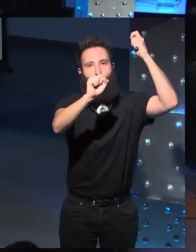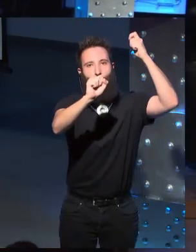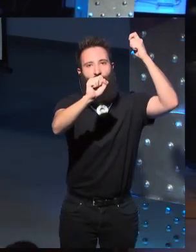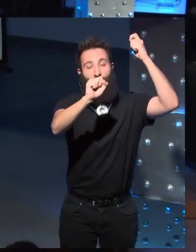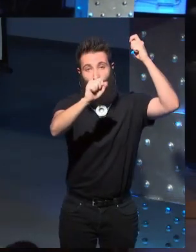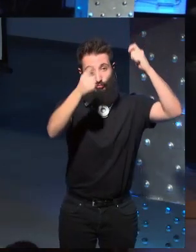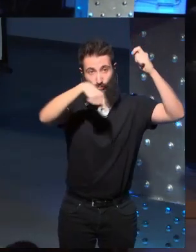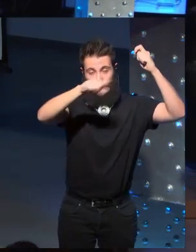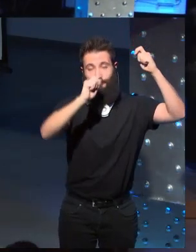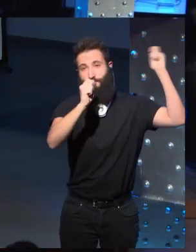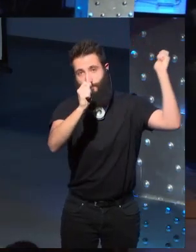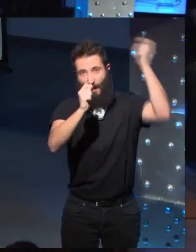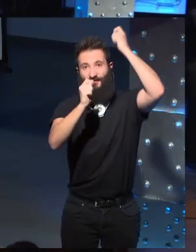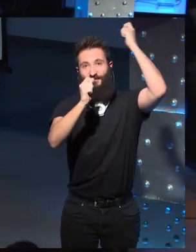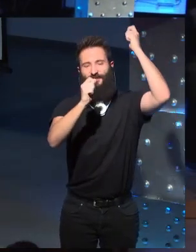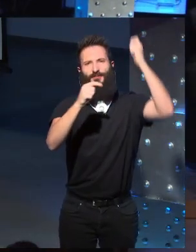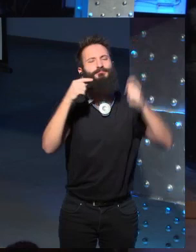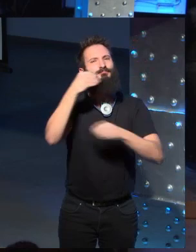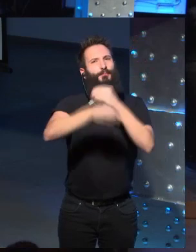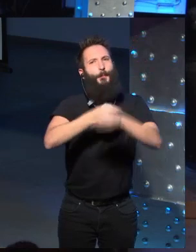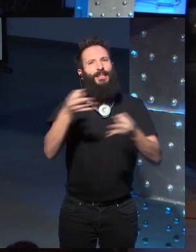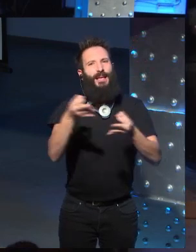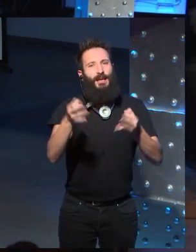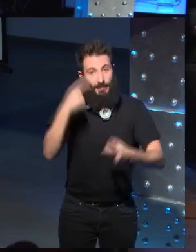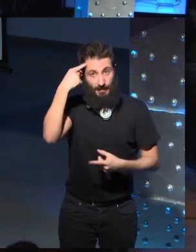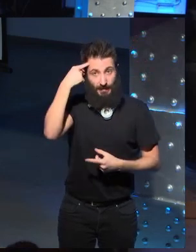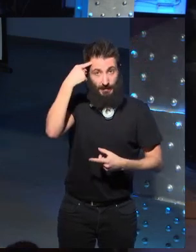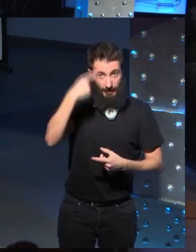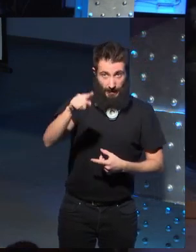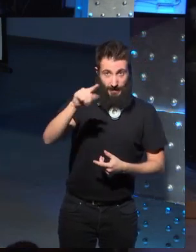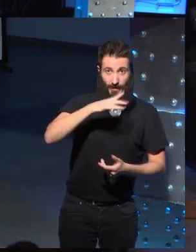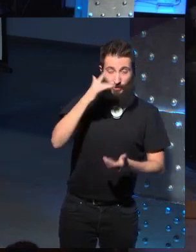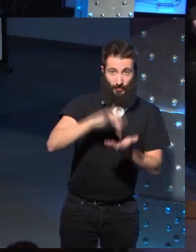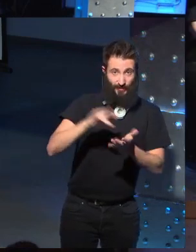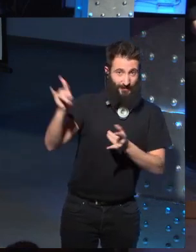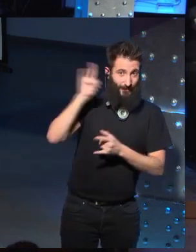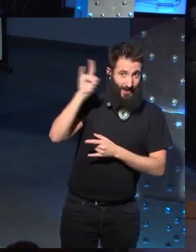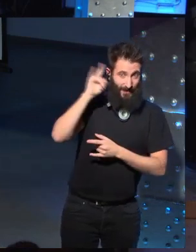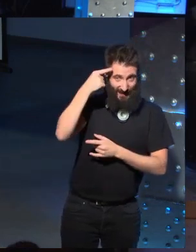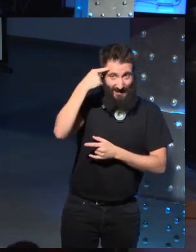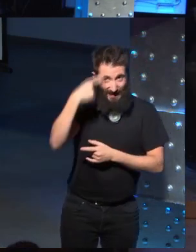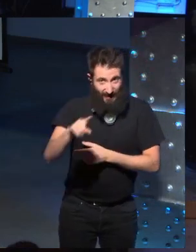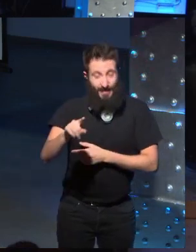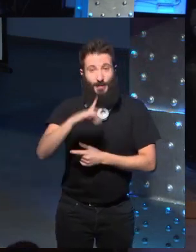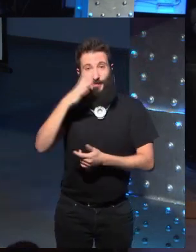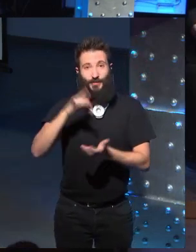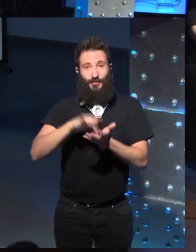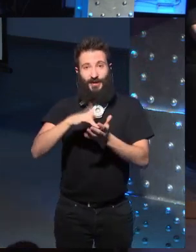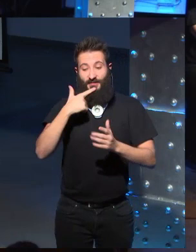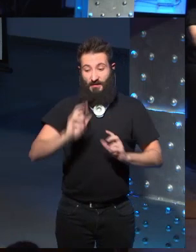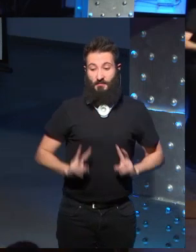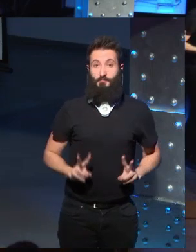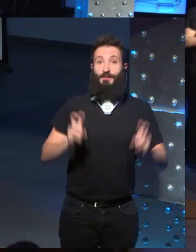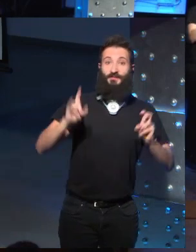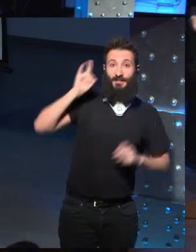inside. What happens then? You know the sound of the bell at its source. If a few